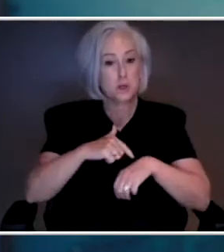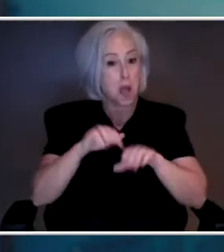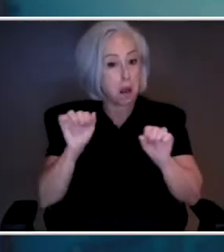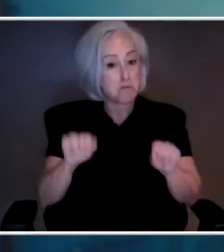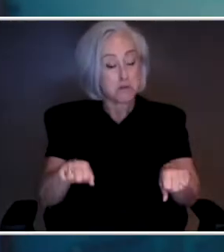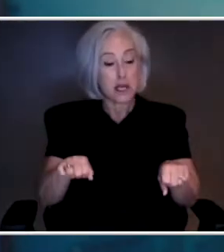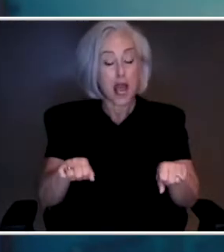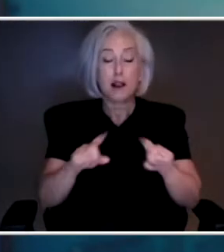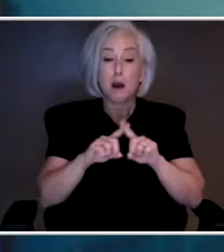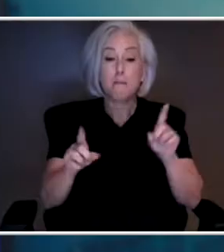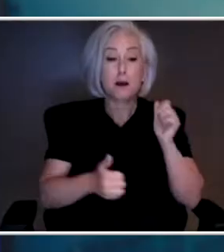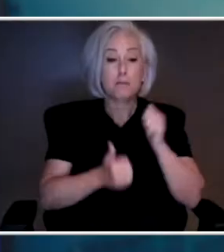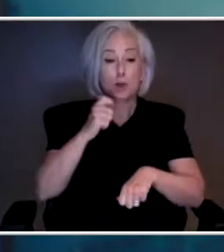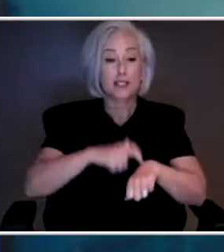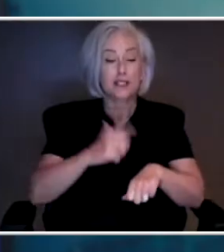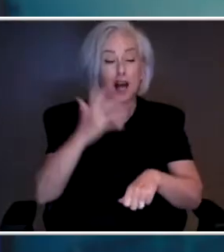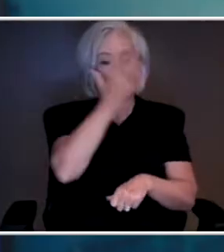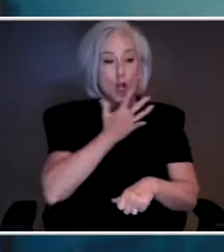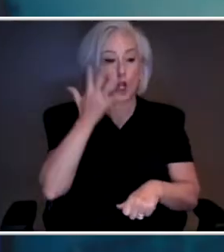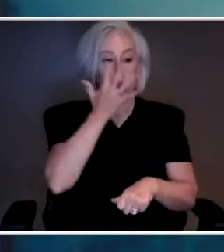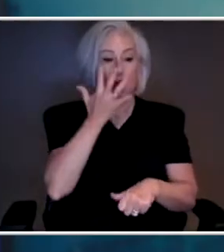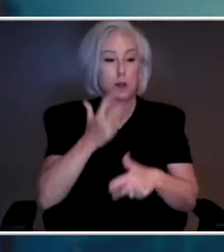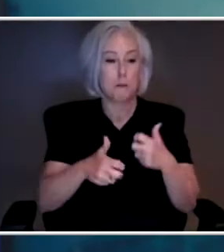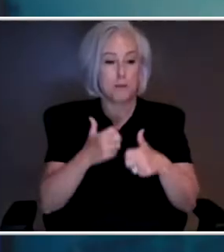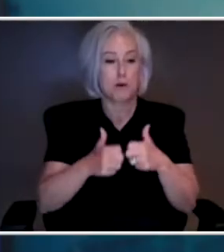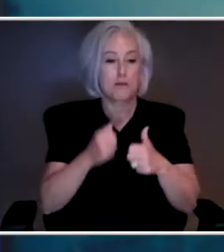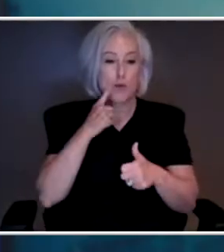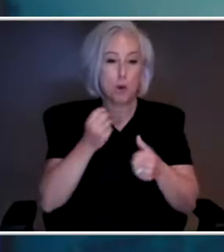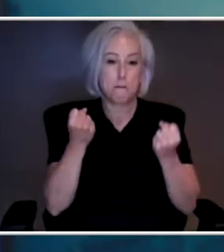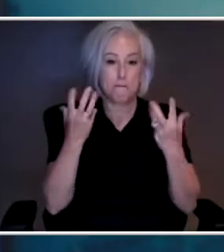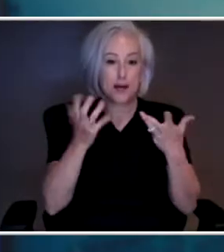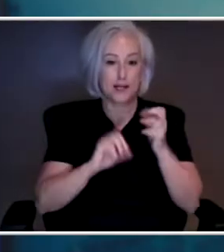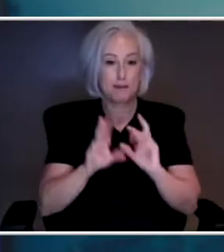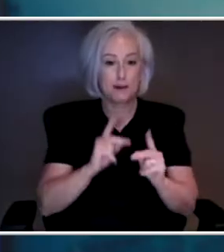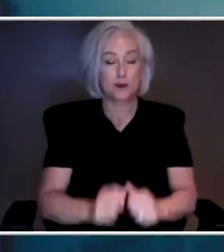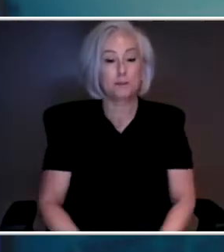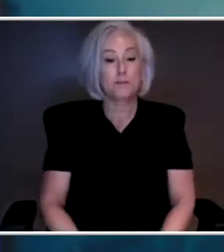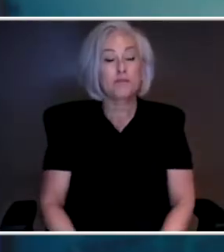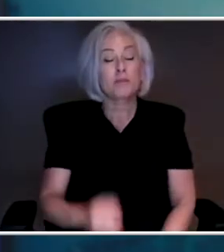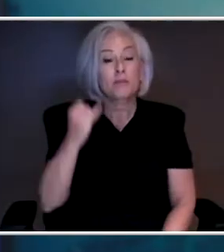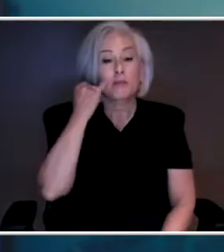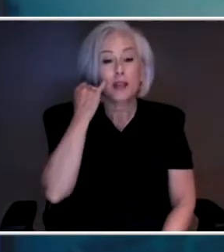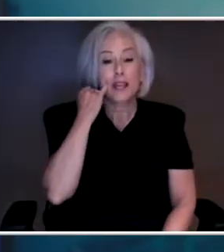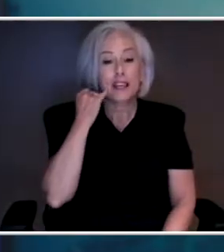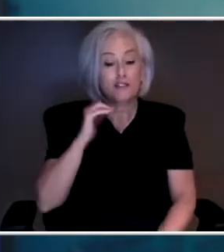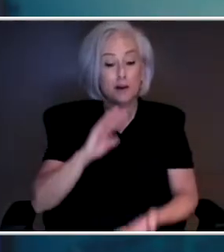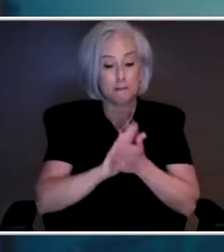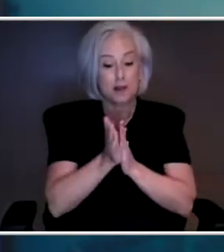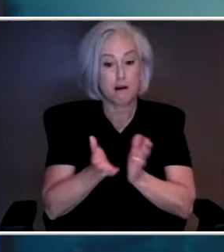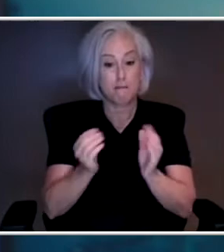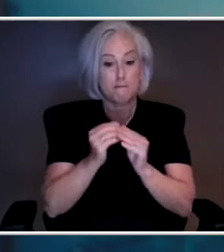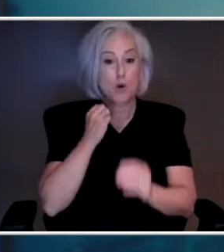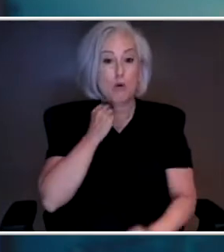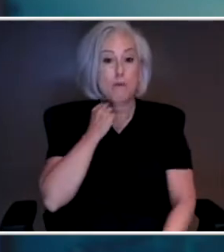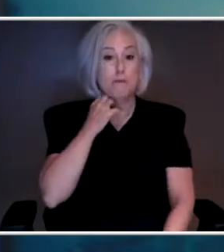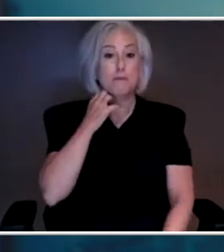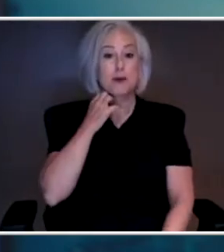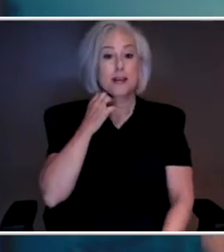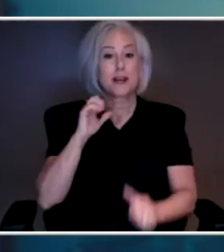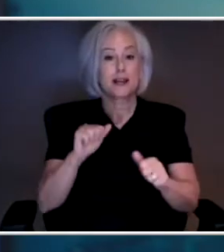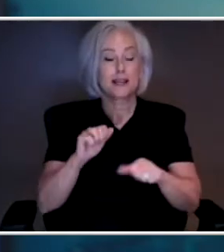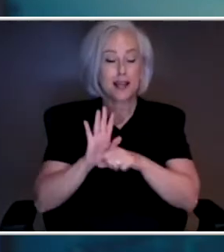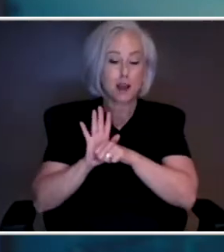a cosmetic thing for many people. But if it does get bigger, it can be more of what they call mass effect, which is pressing on